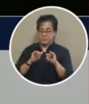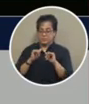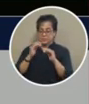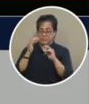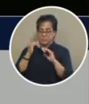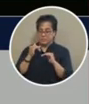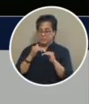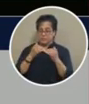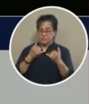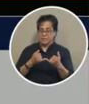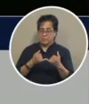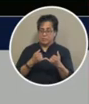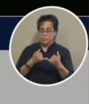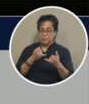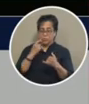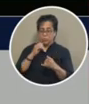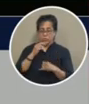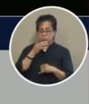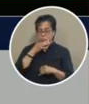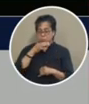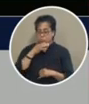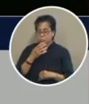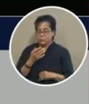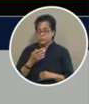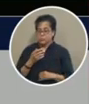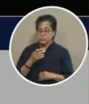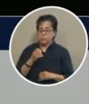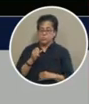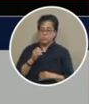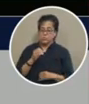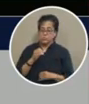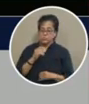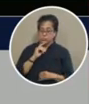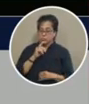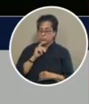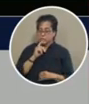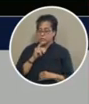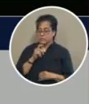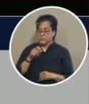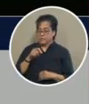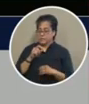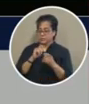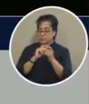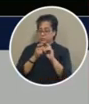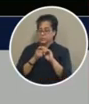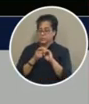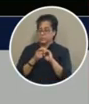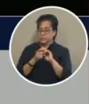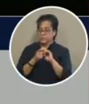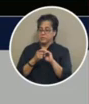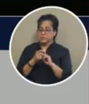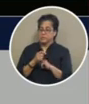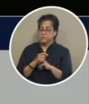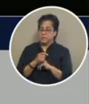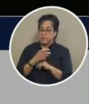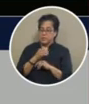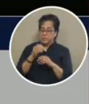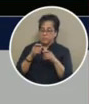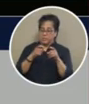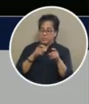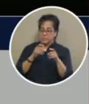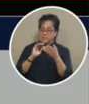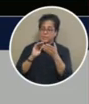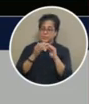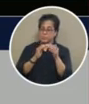expectations we have today or in the near future. So I really want to stress that we need to manage your expectations, manage the